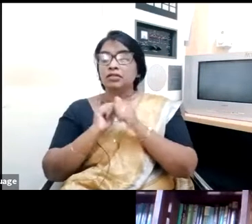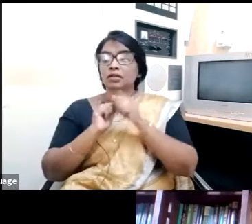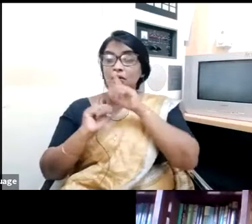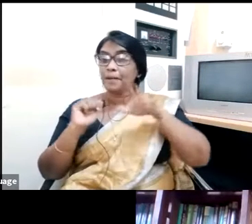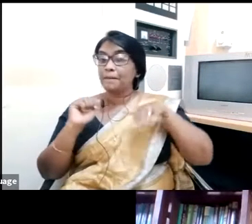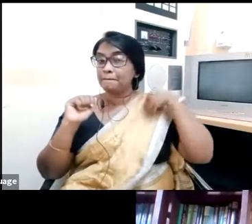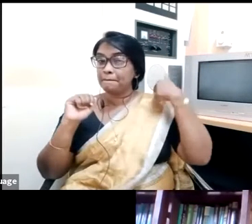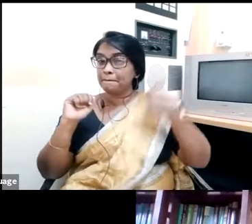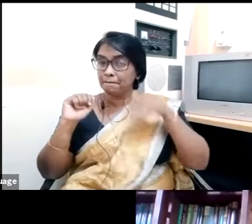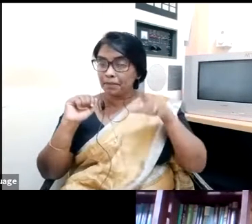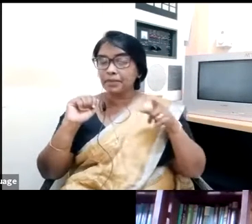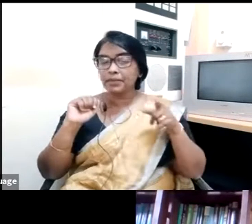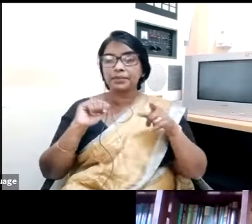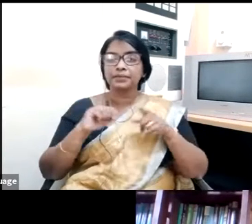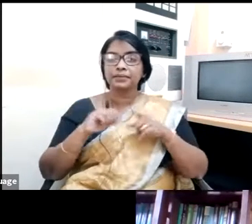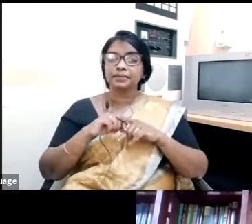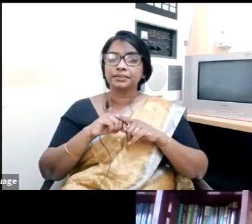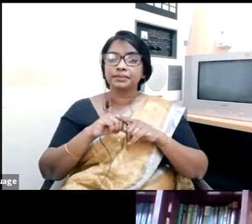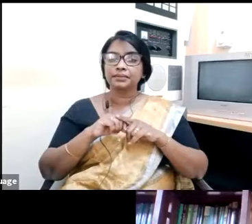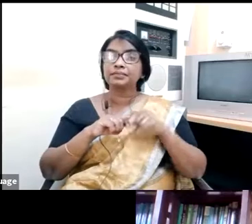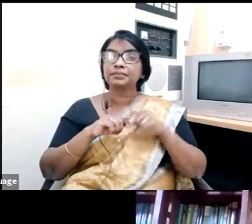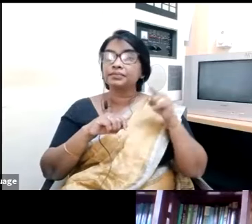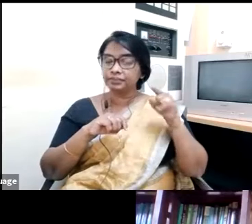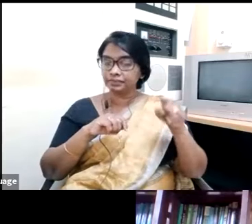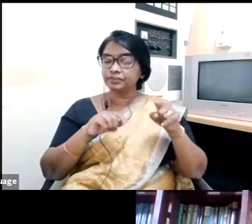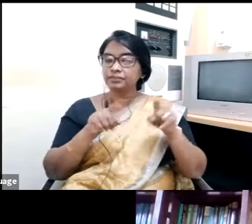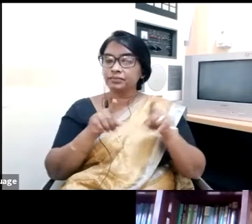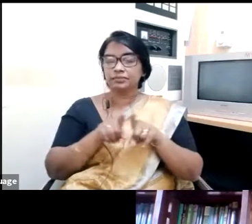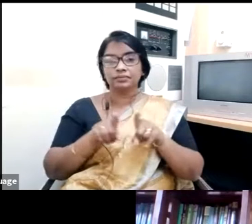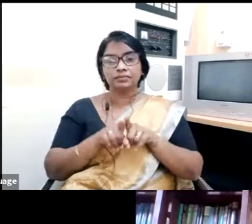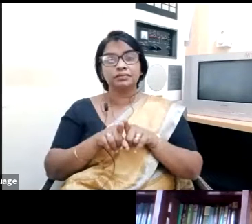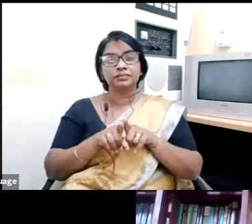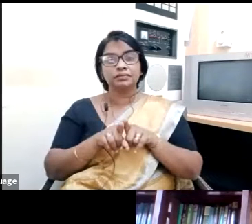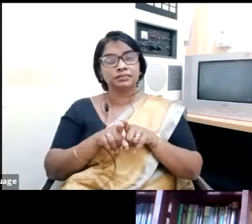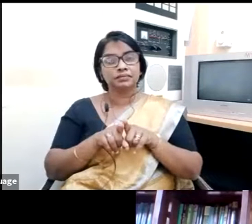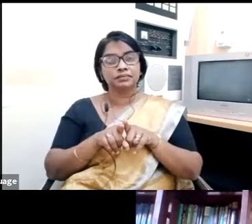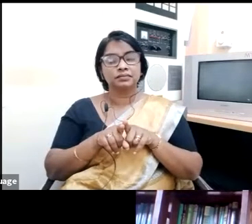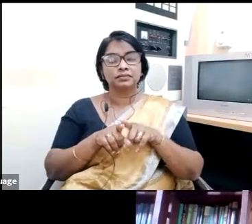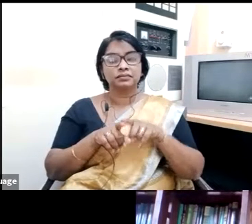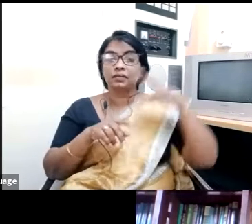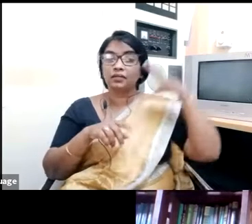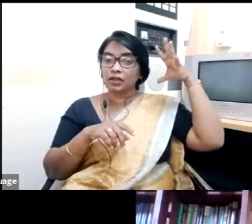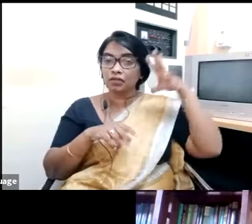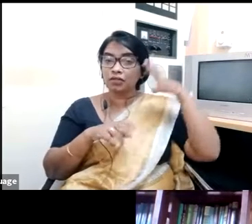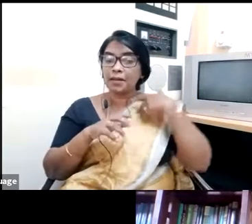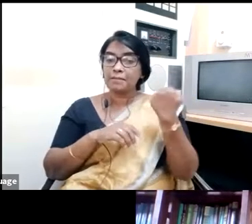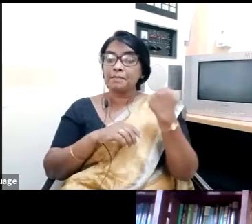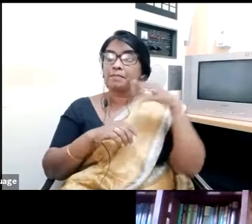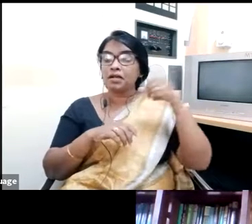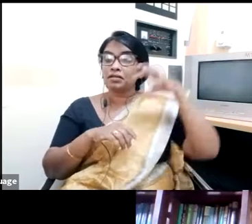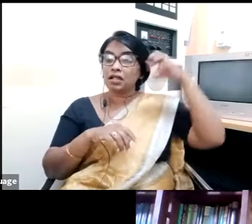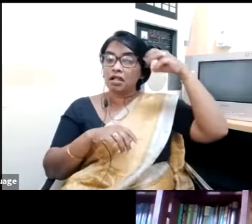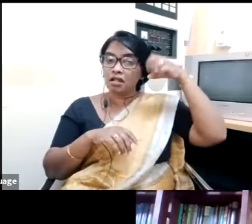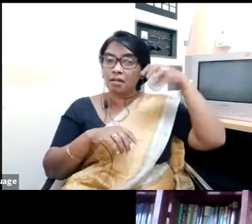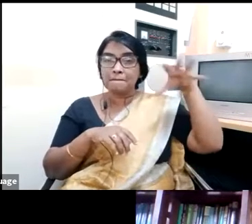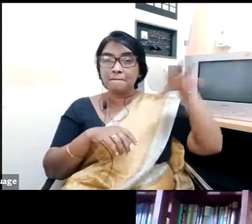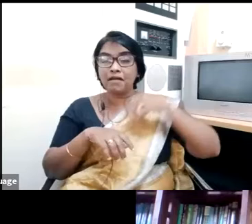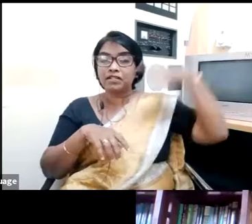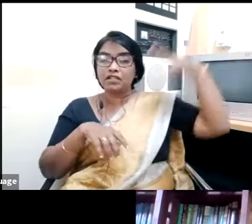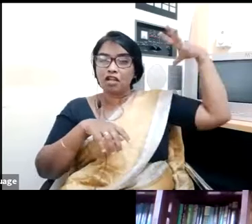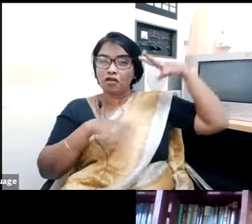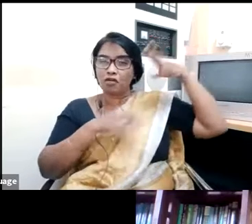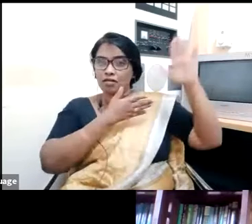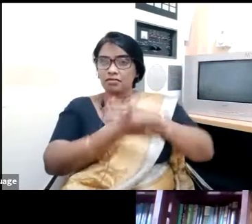renewable energy as to generate electricity, and also to be self-sufficient in